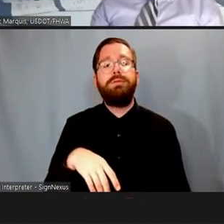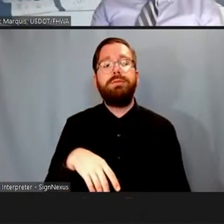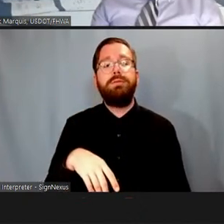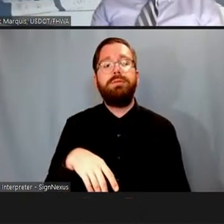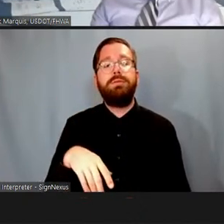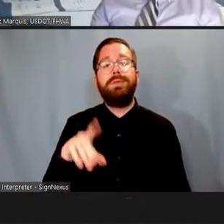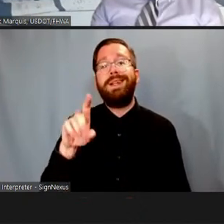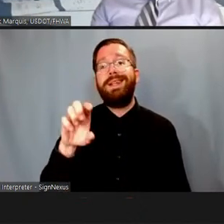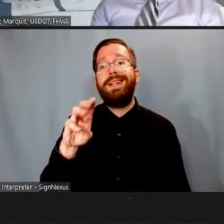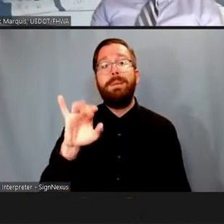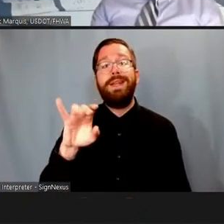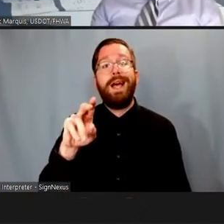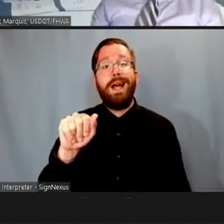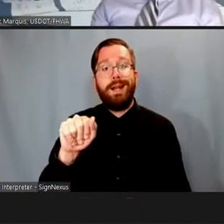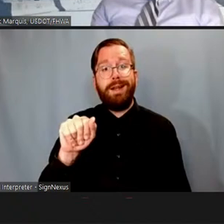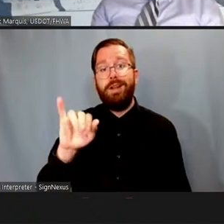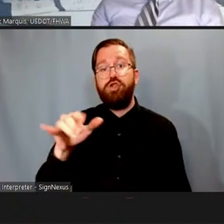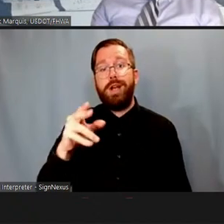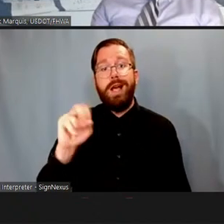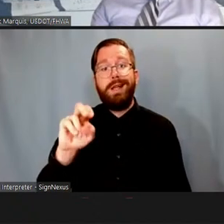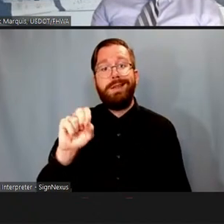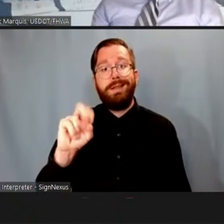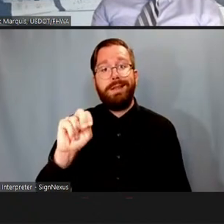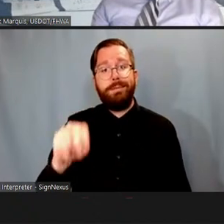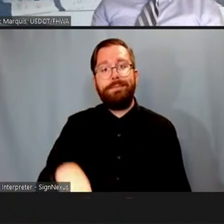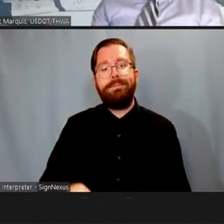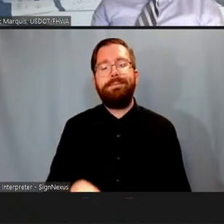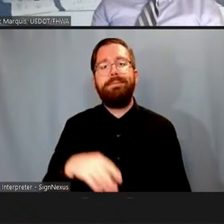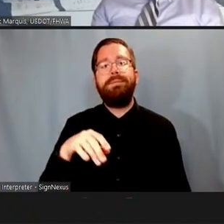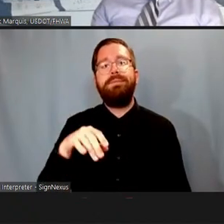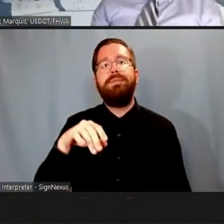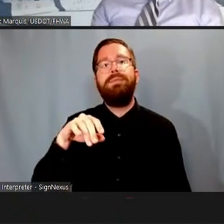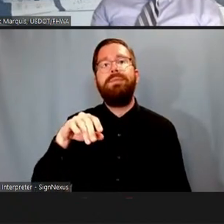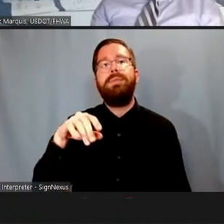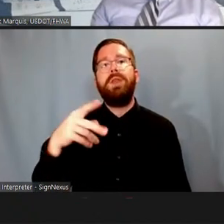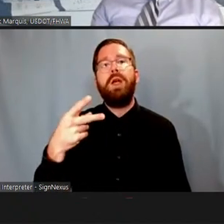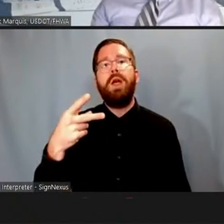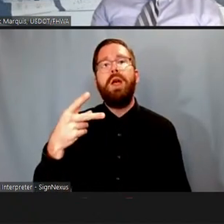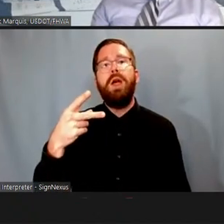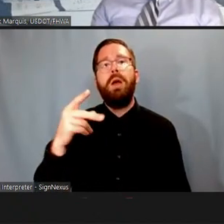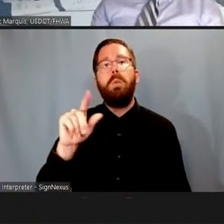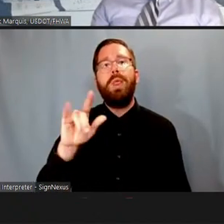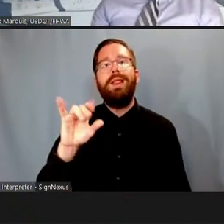demiana johnson luis gamboa